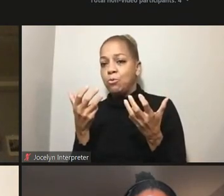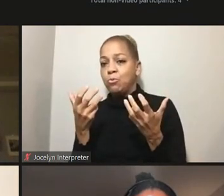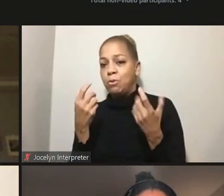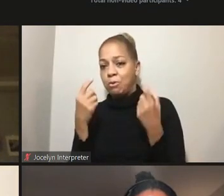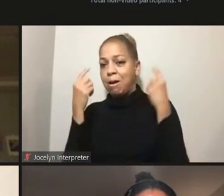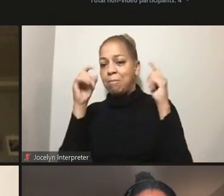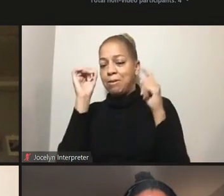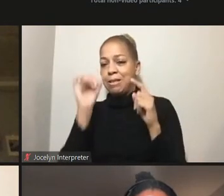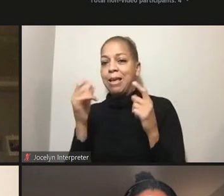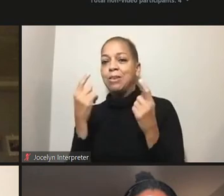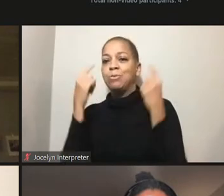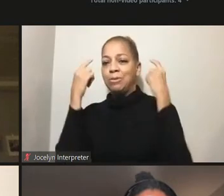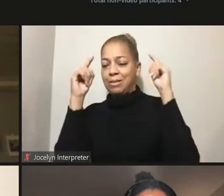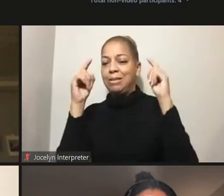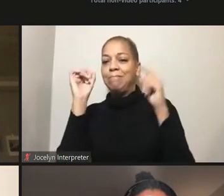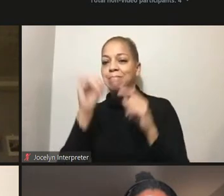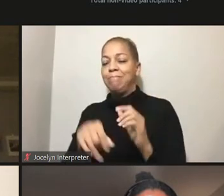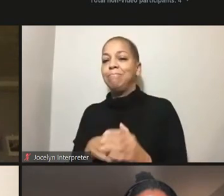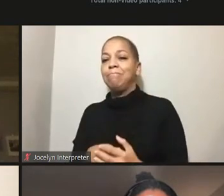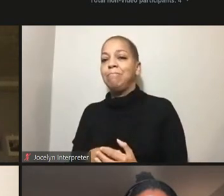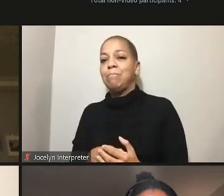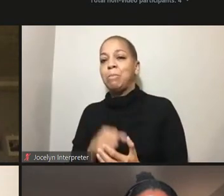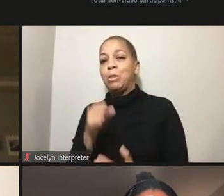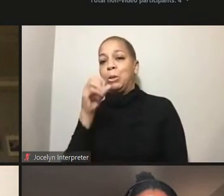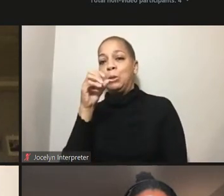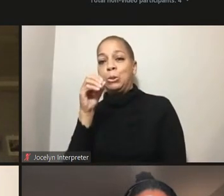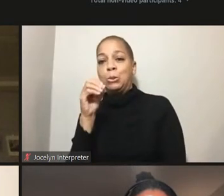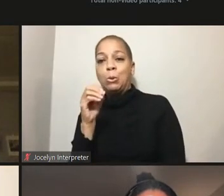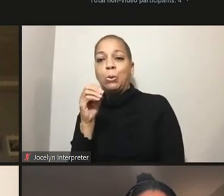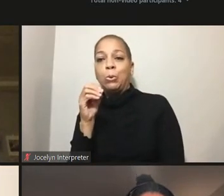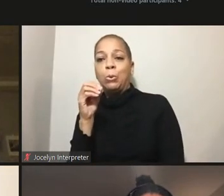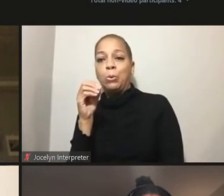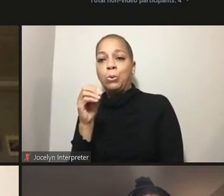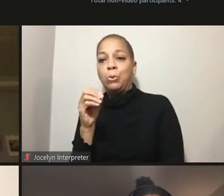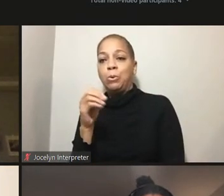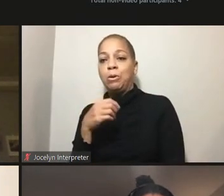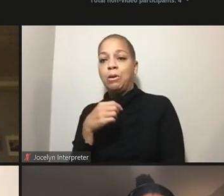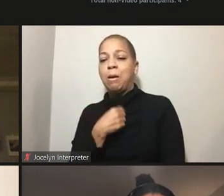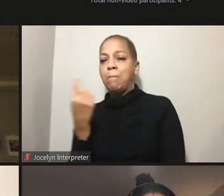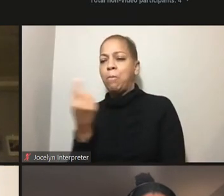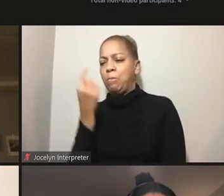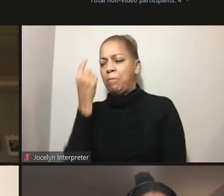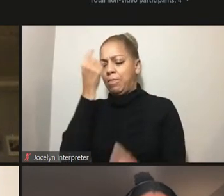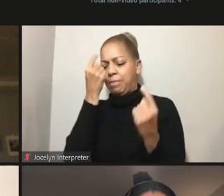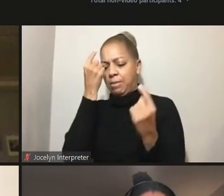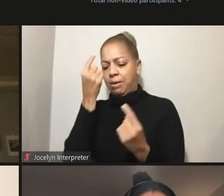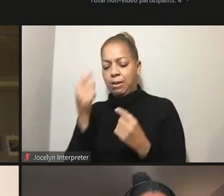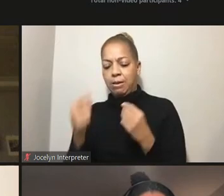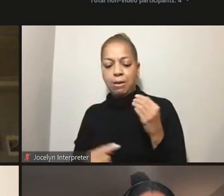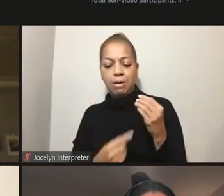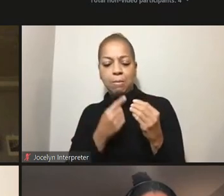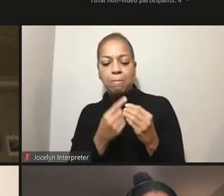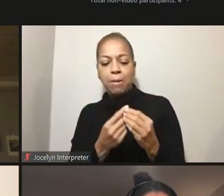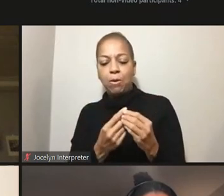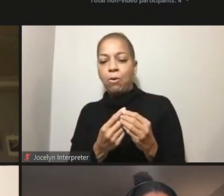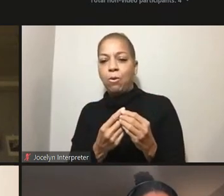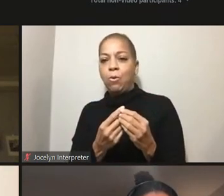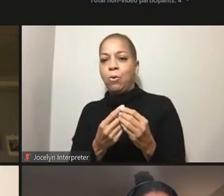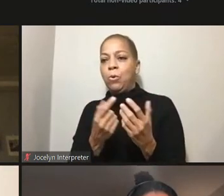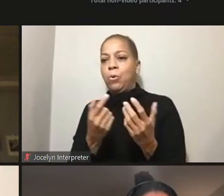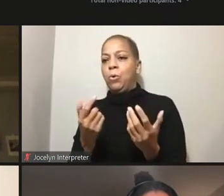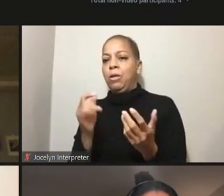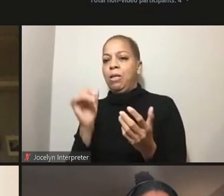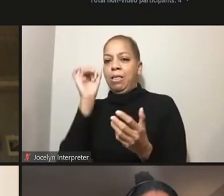accomplish, to achieve. And so it's, I'm only thinking about that as the sort